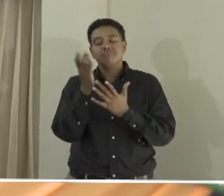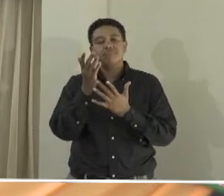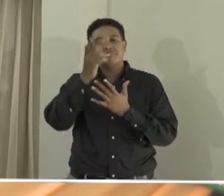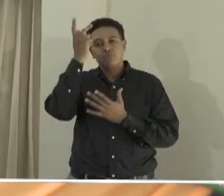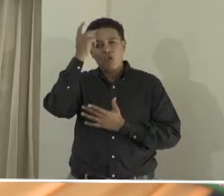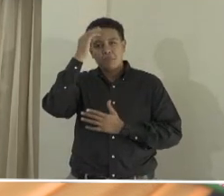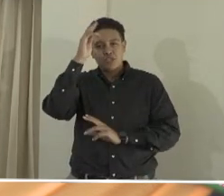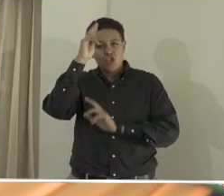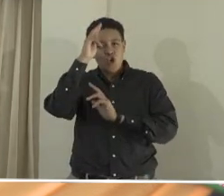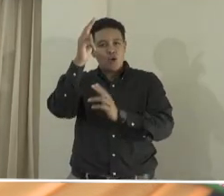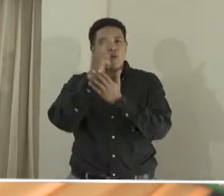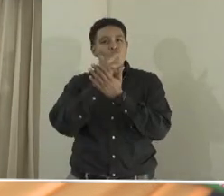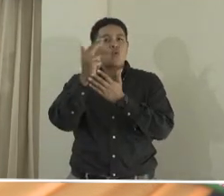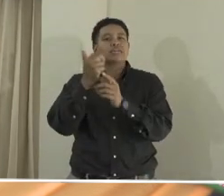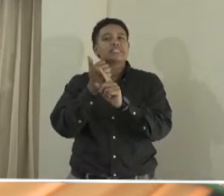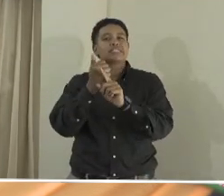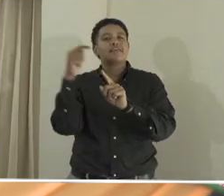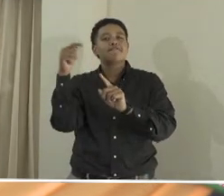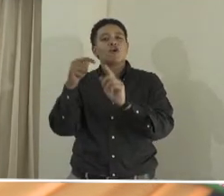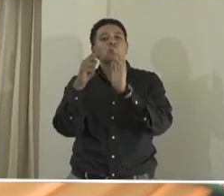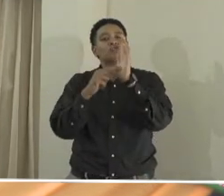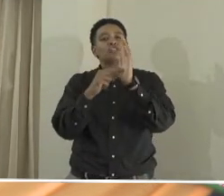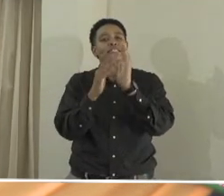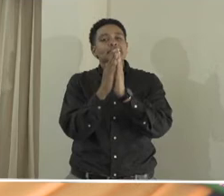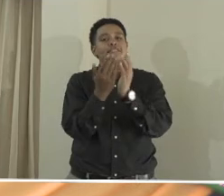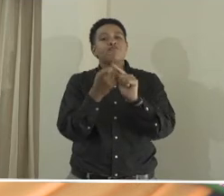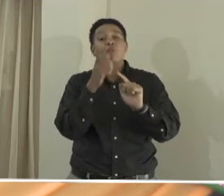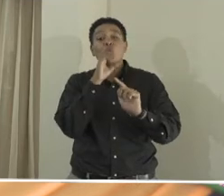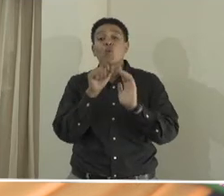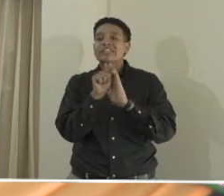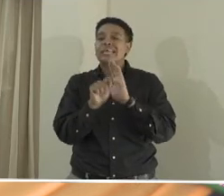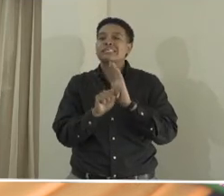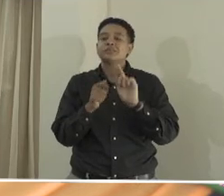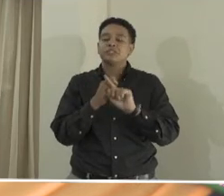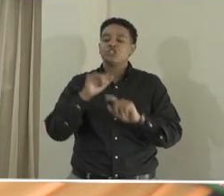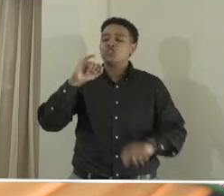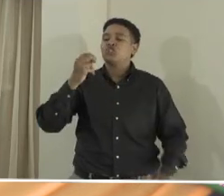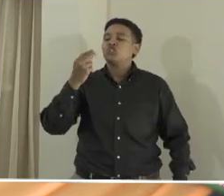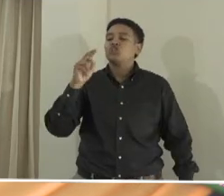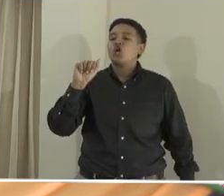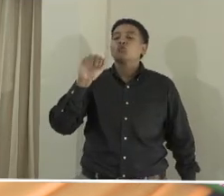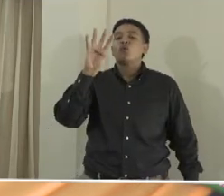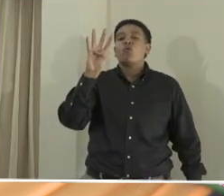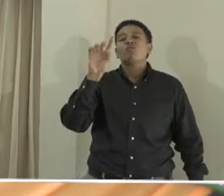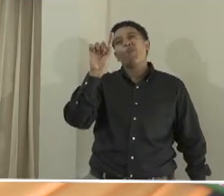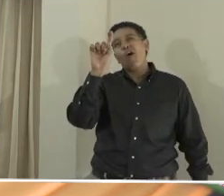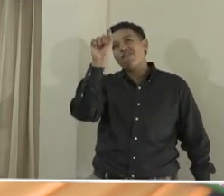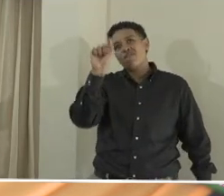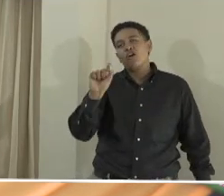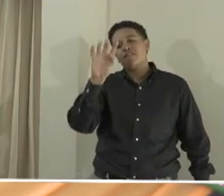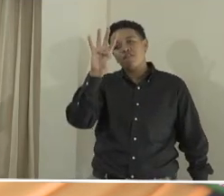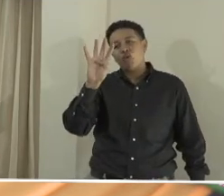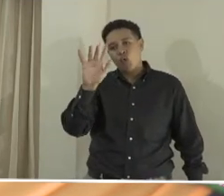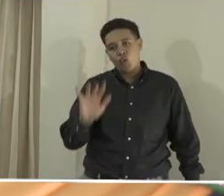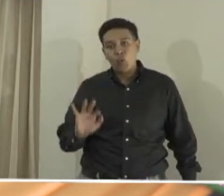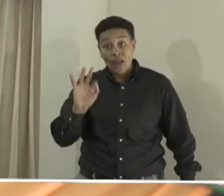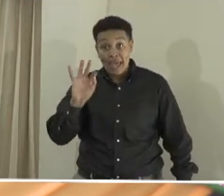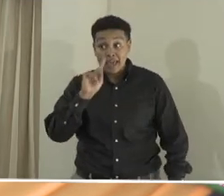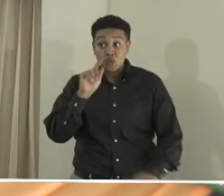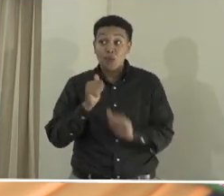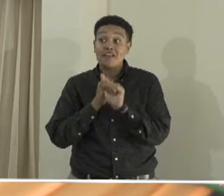coming to do the first reading taken from the Old Testament, Joshua 1:4-9, and that will be followed